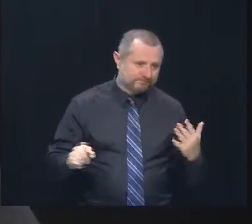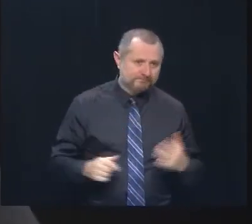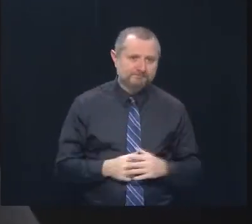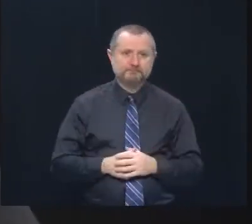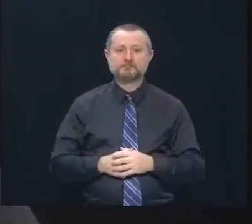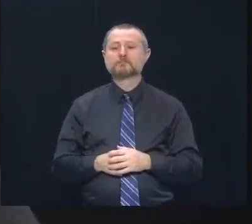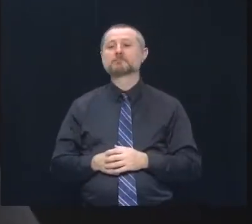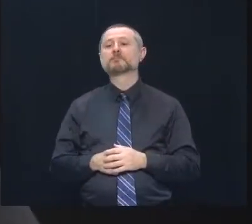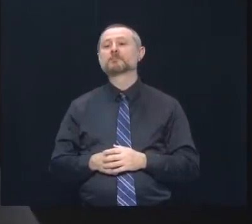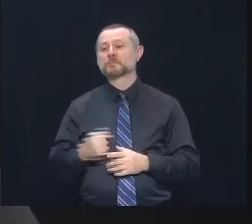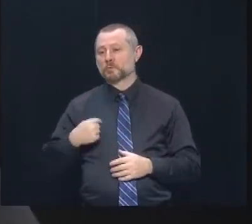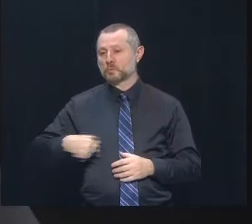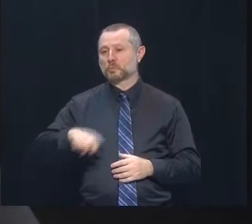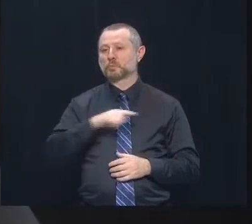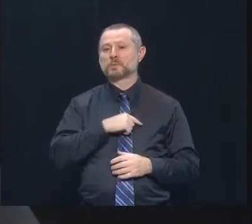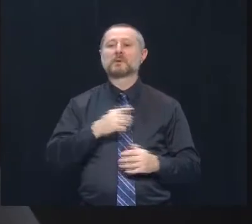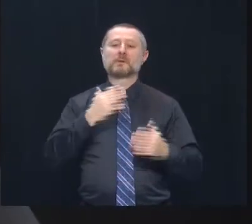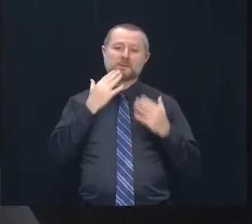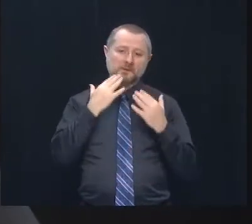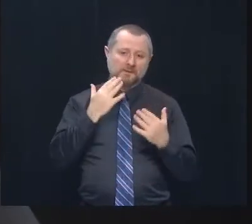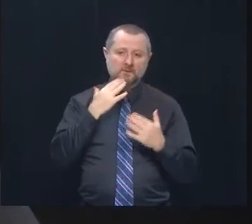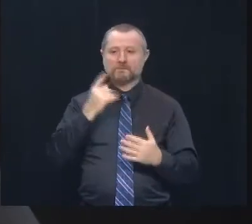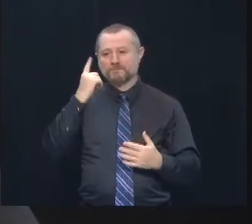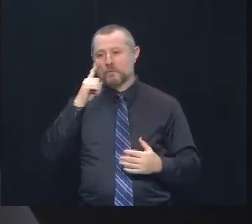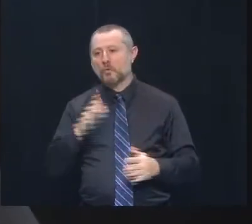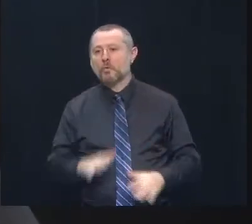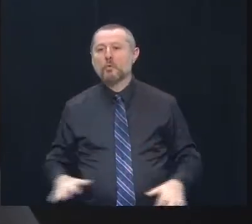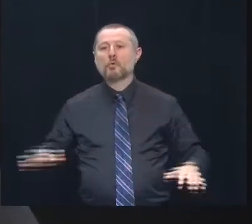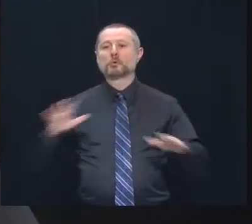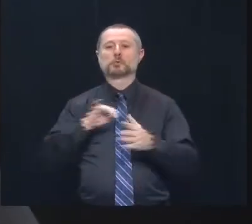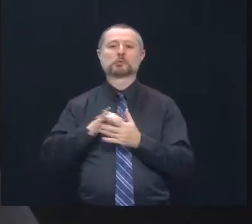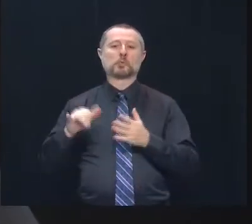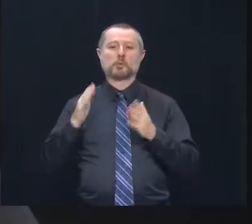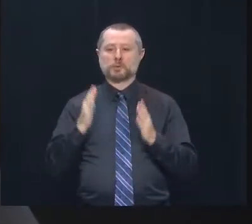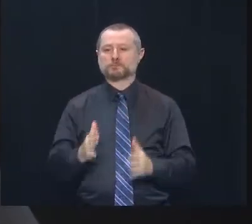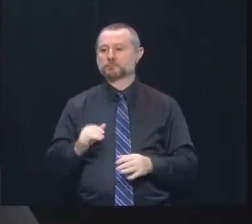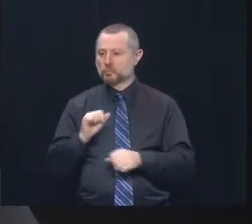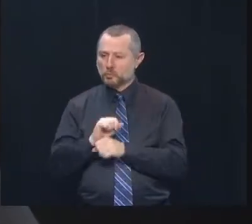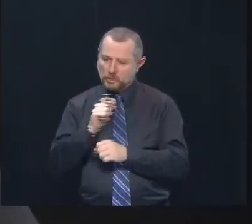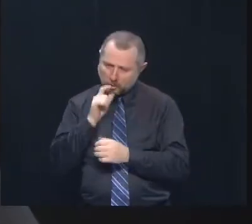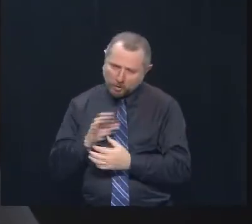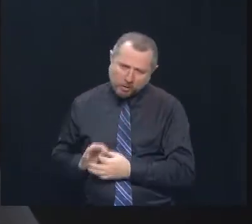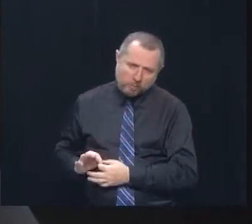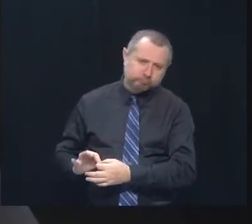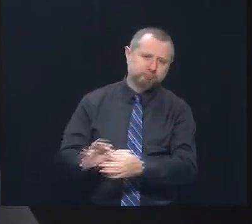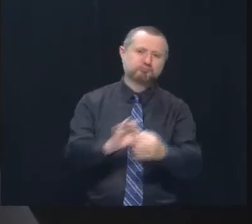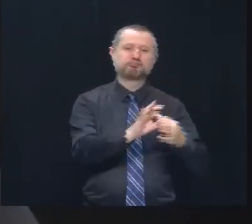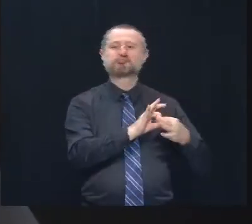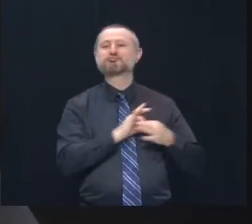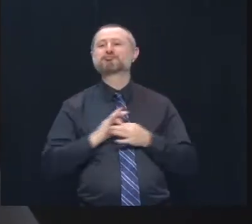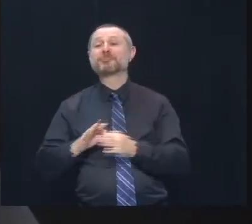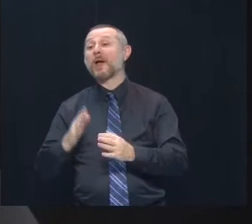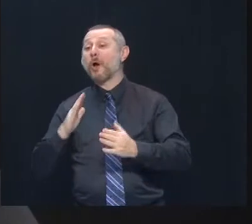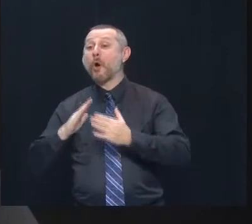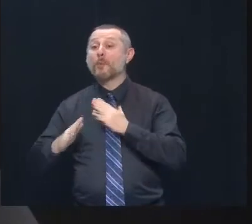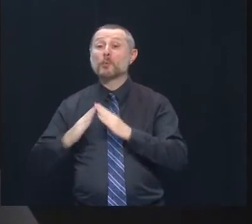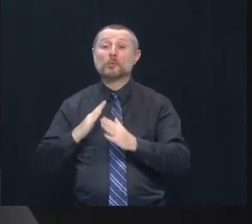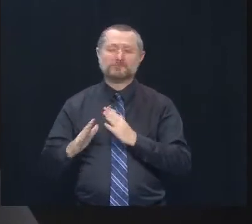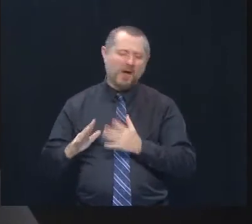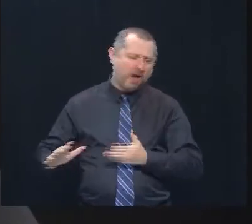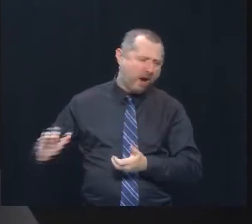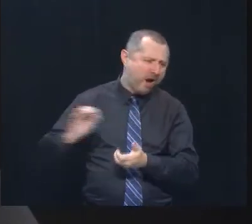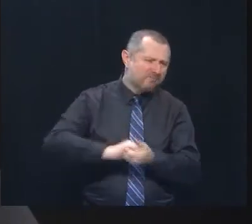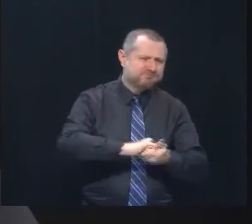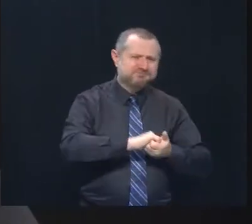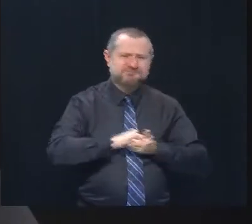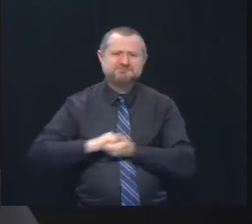give thanks to the way New Yorkers have come together and the spirit of community that has managed this COVID